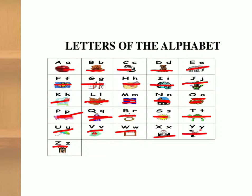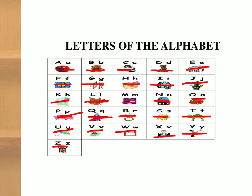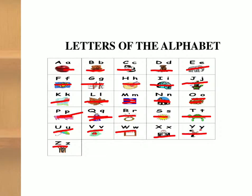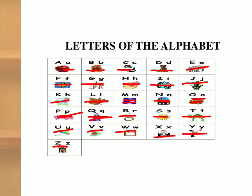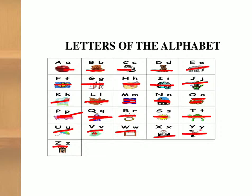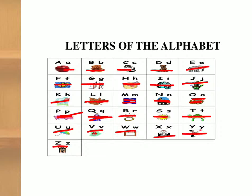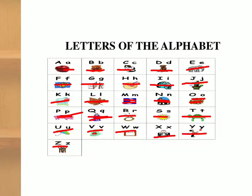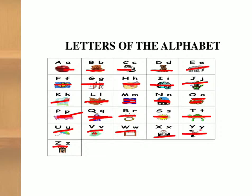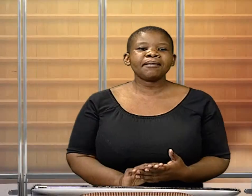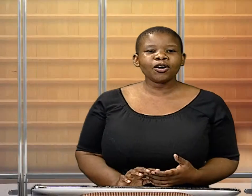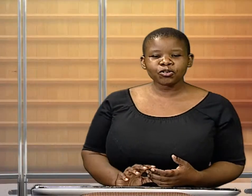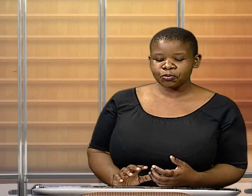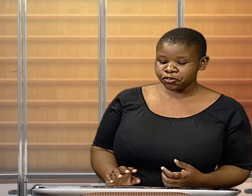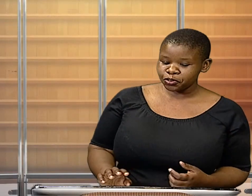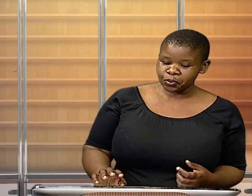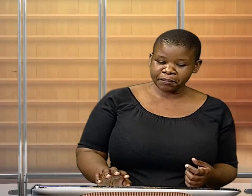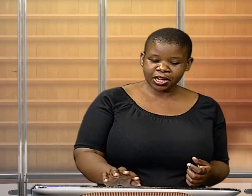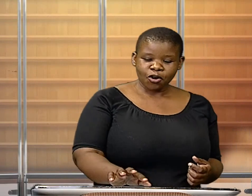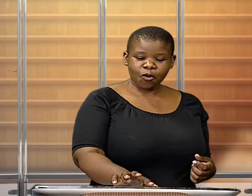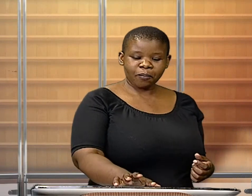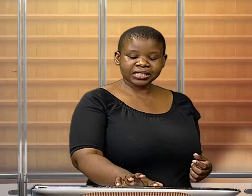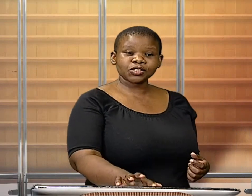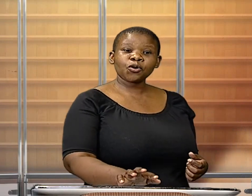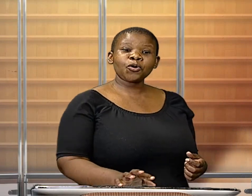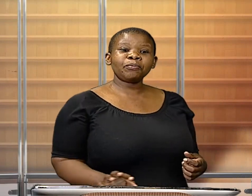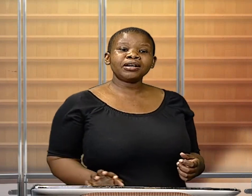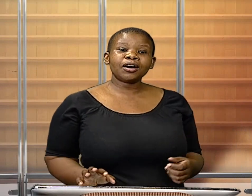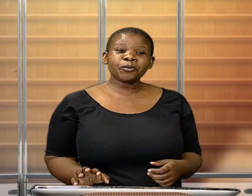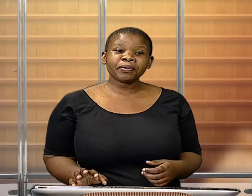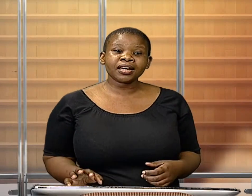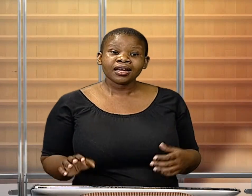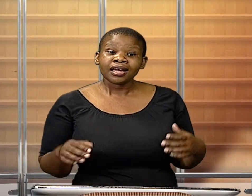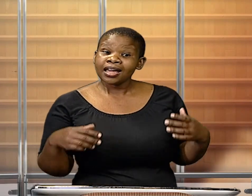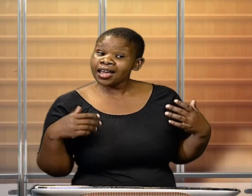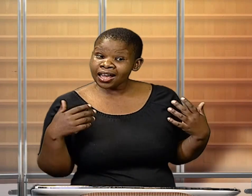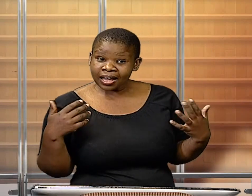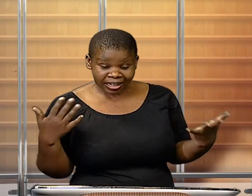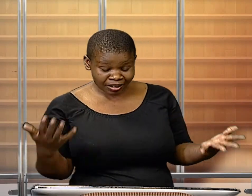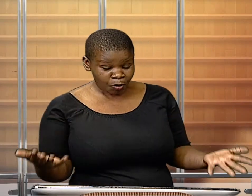Z. Hawu ngicabanga ukuthi umfundzi wami ube sesawukhumbula kuphi